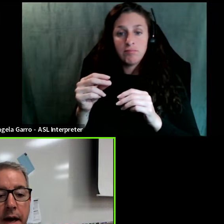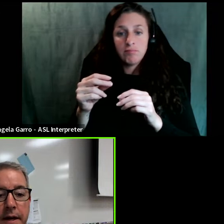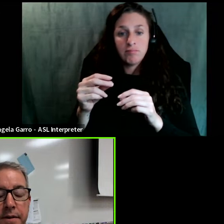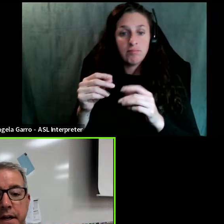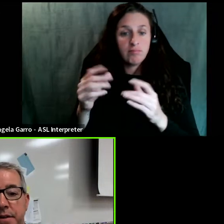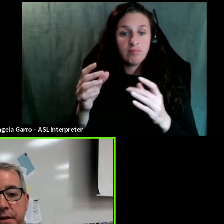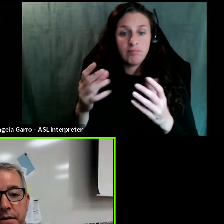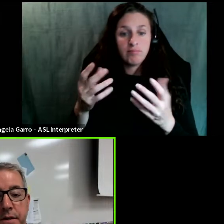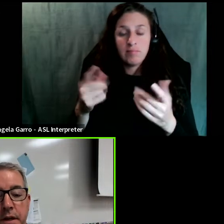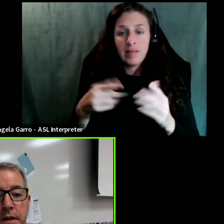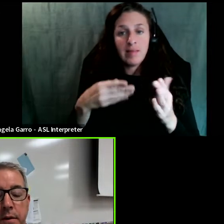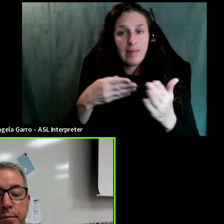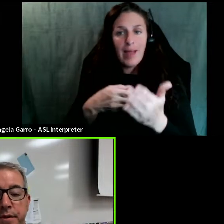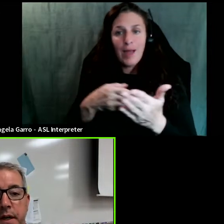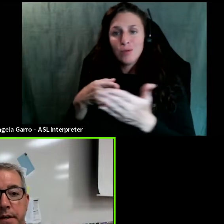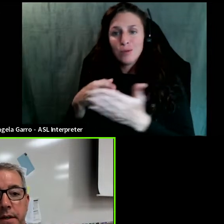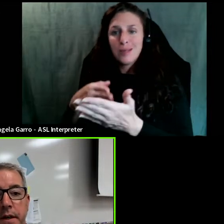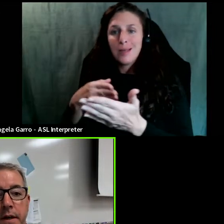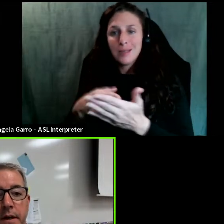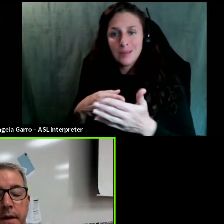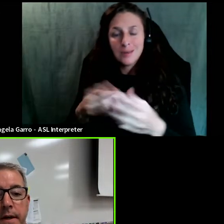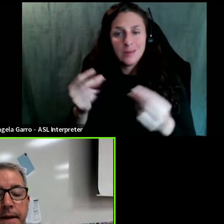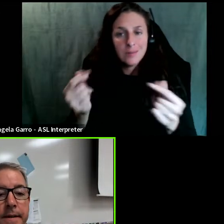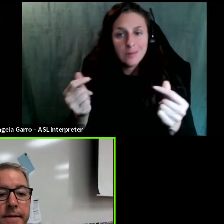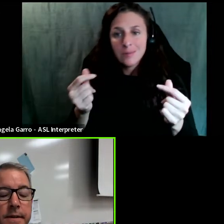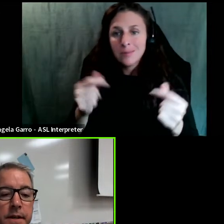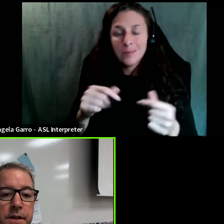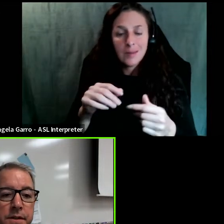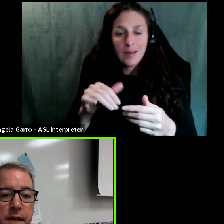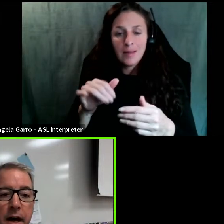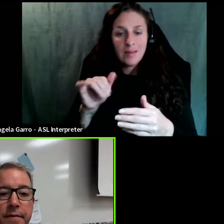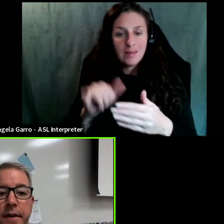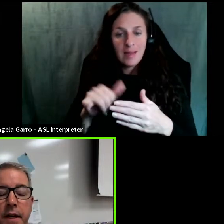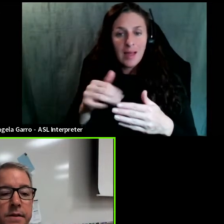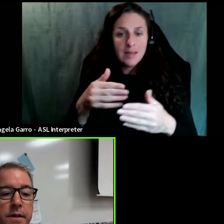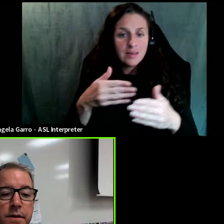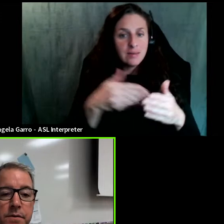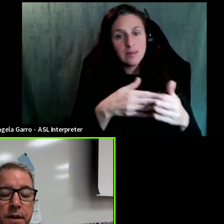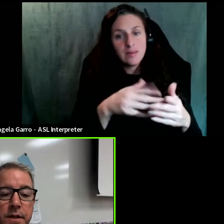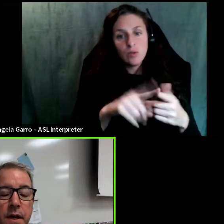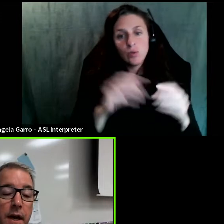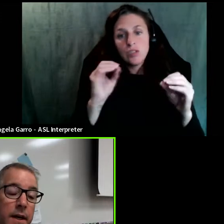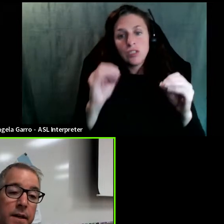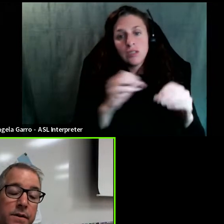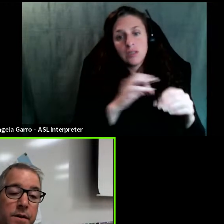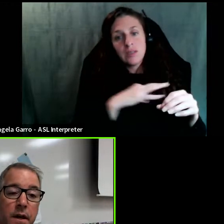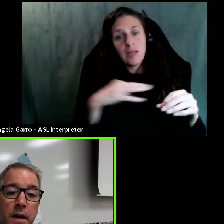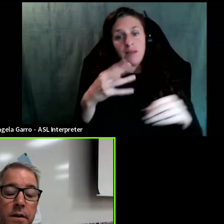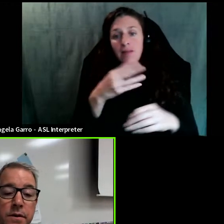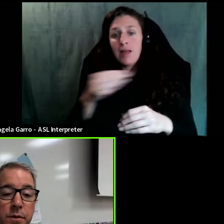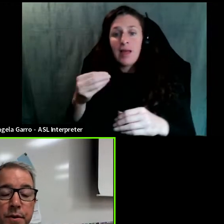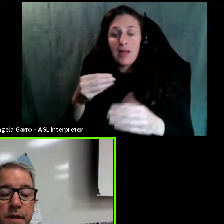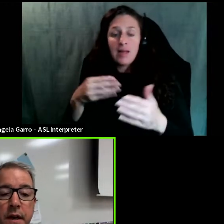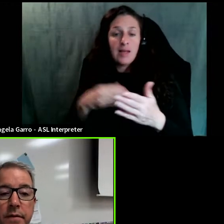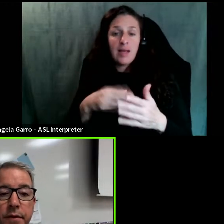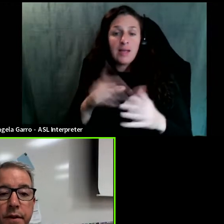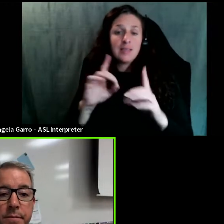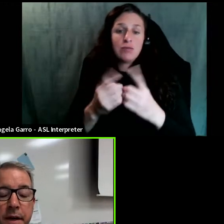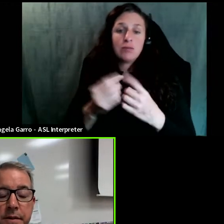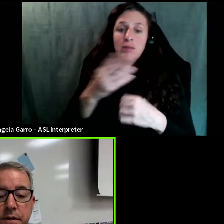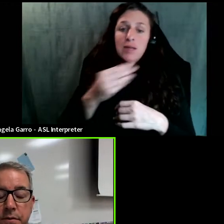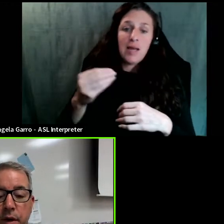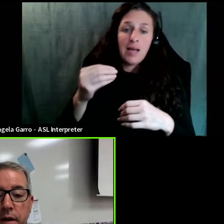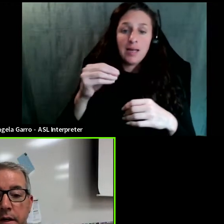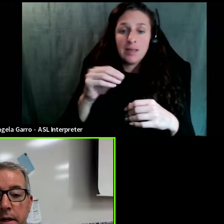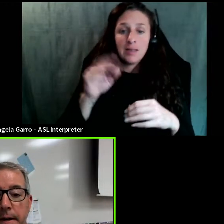disdain and accusations that were presented against the teaching staff and against the district and against the superintendent for